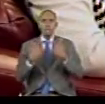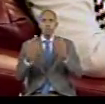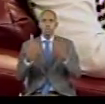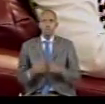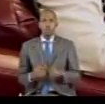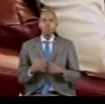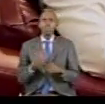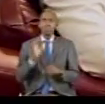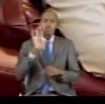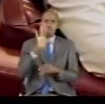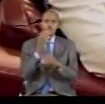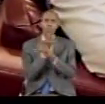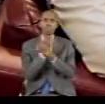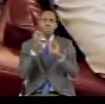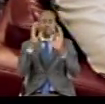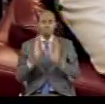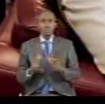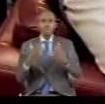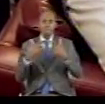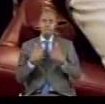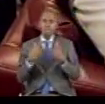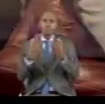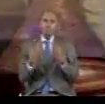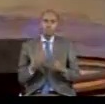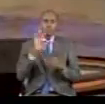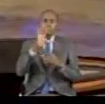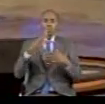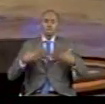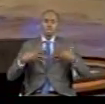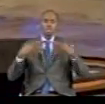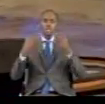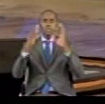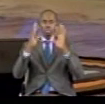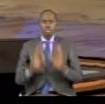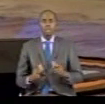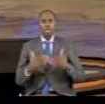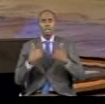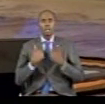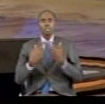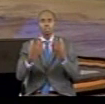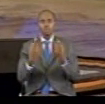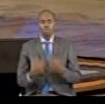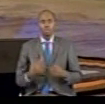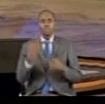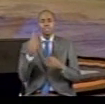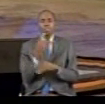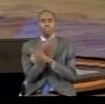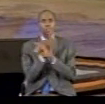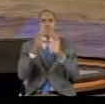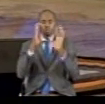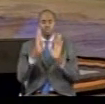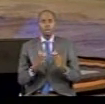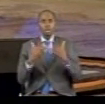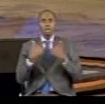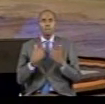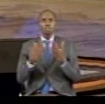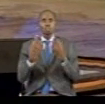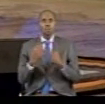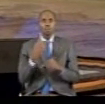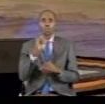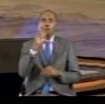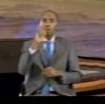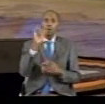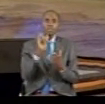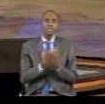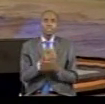has come. They knew him, the Healer has come. They knew him, the Deliverer has come. They knew him, the one that never